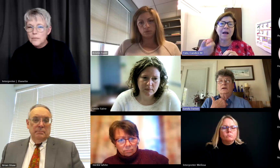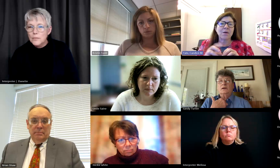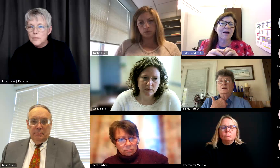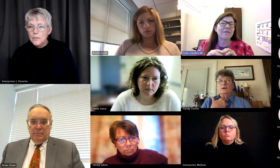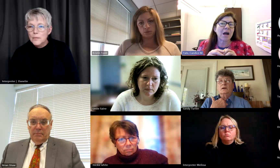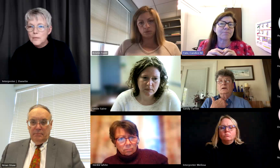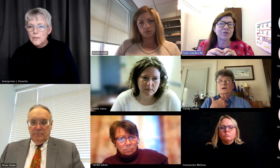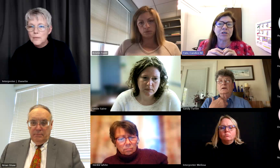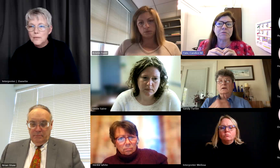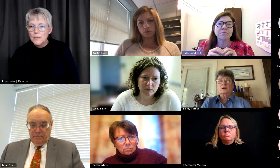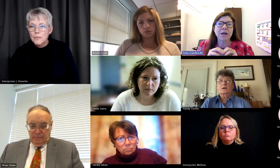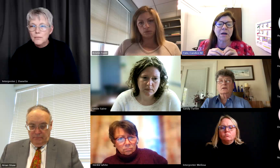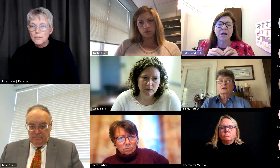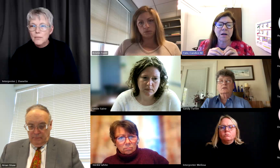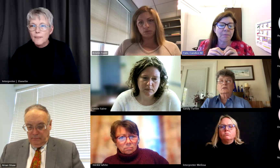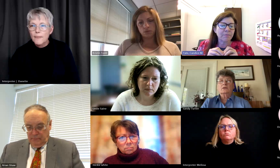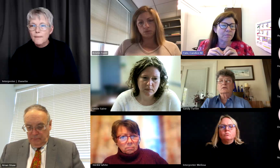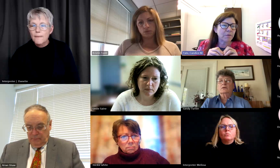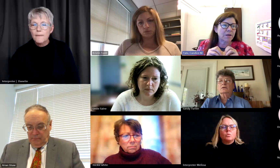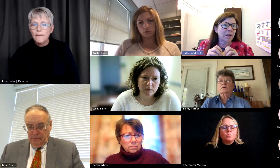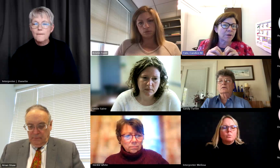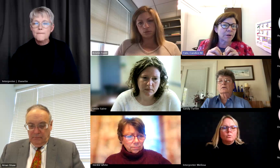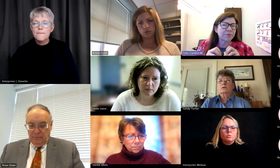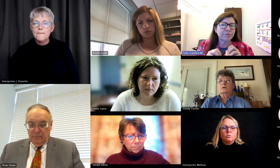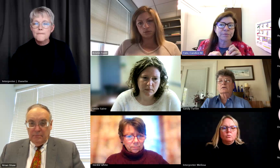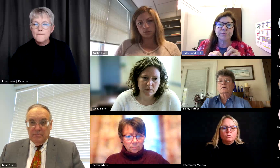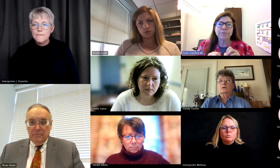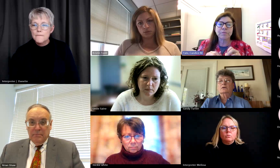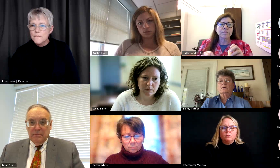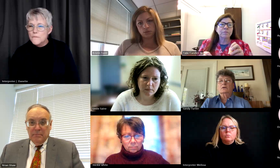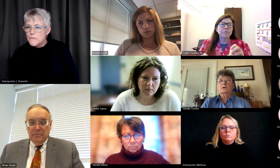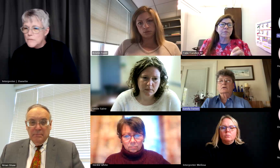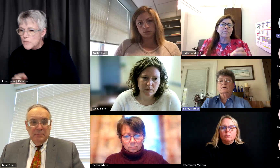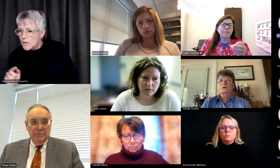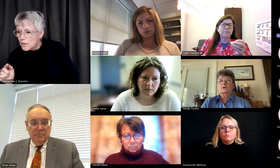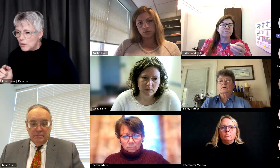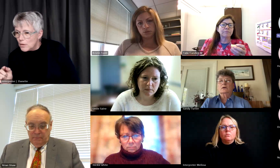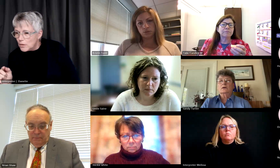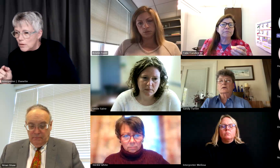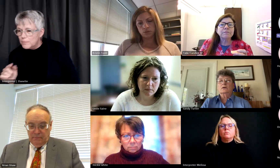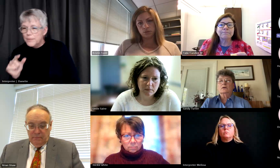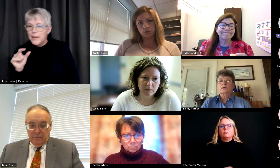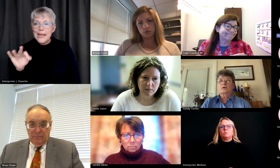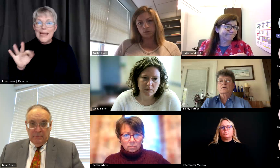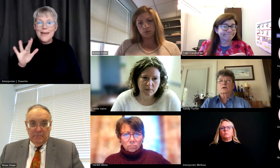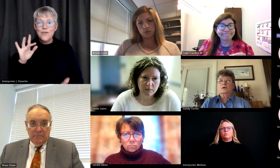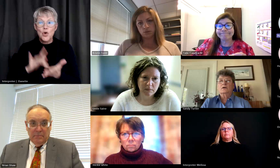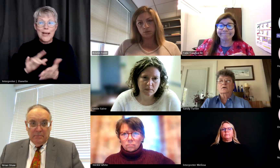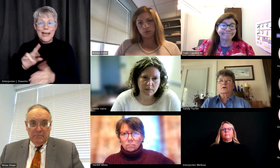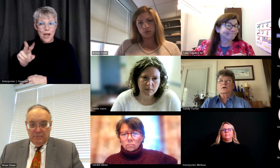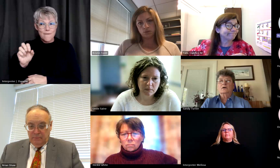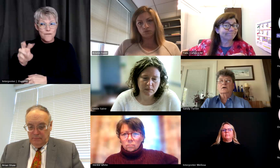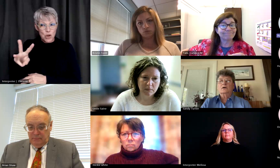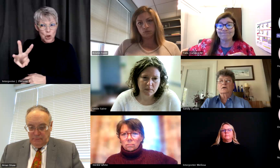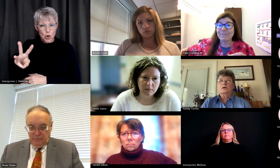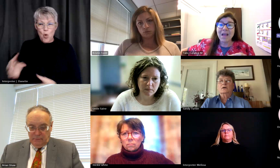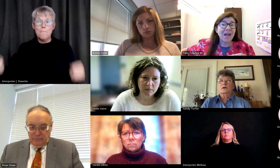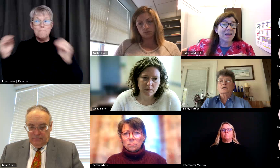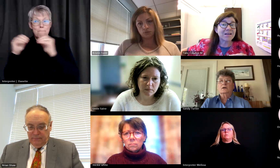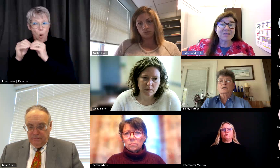Me? I don't have that option like on the other one. If you click on view and then more